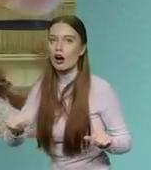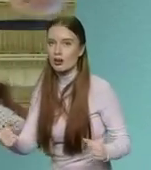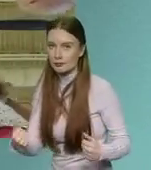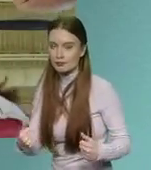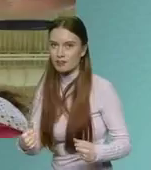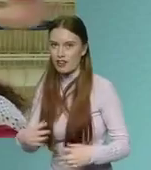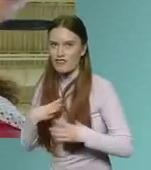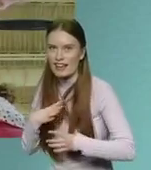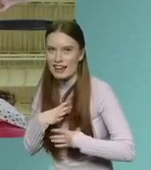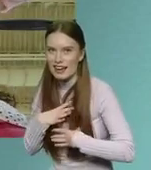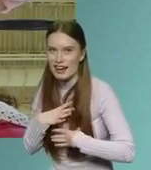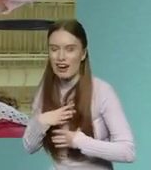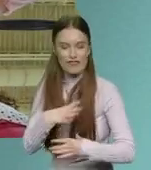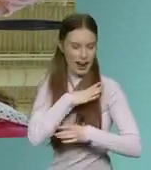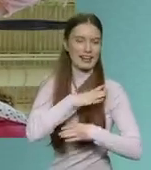Ready? Ready.